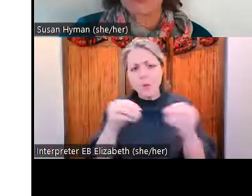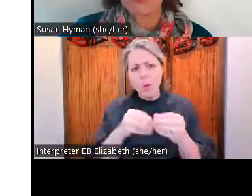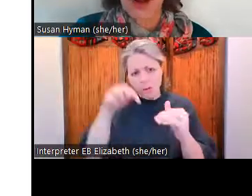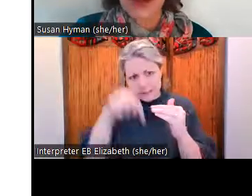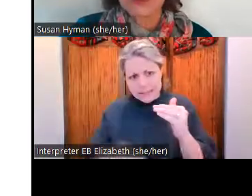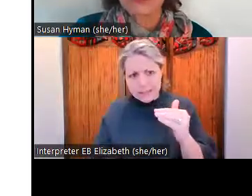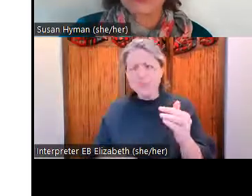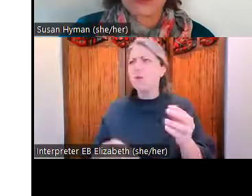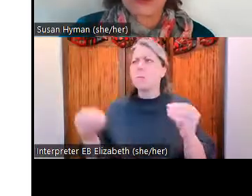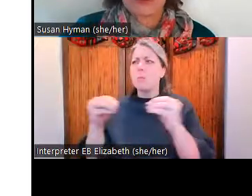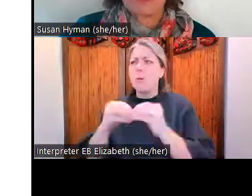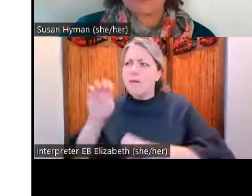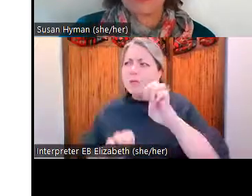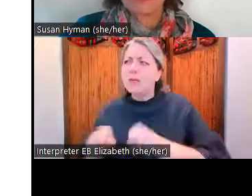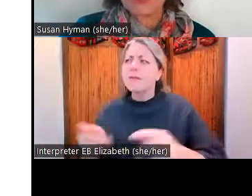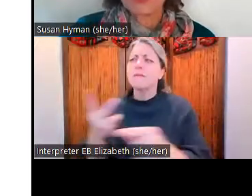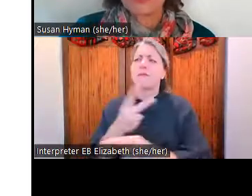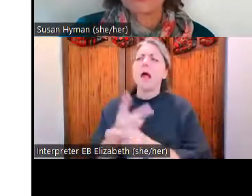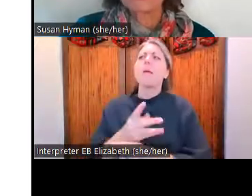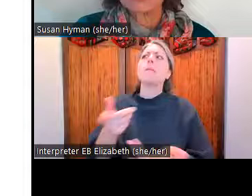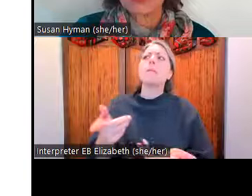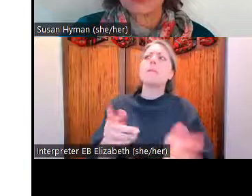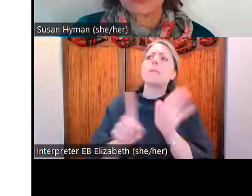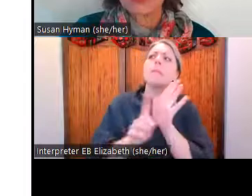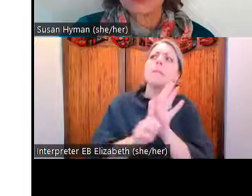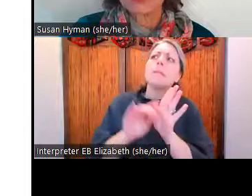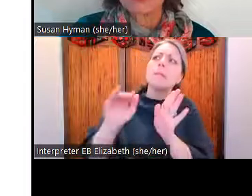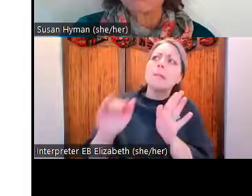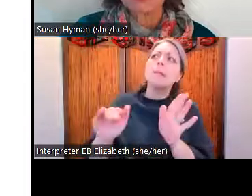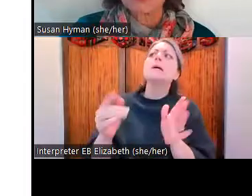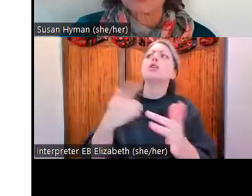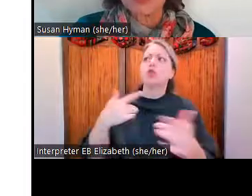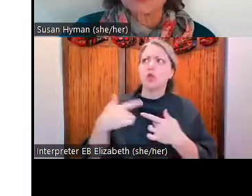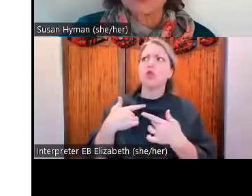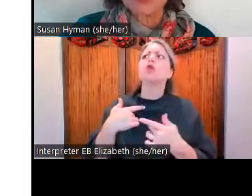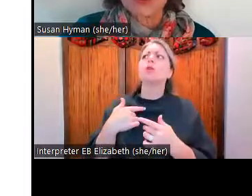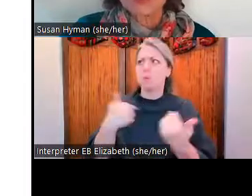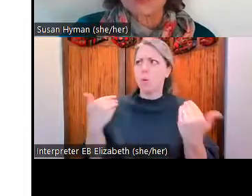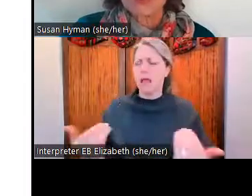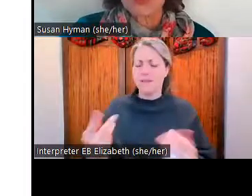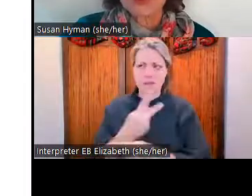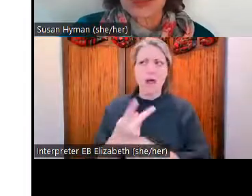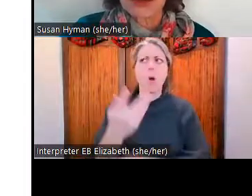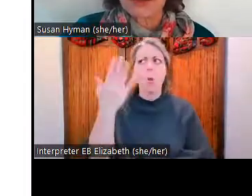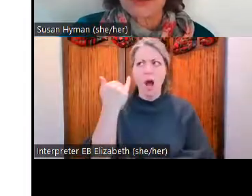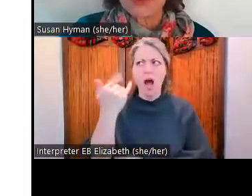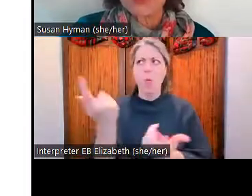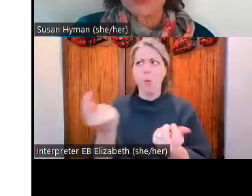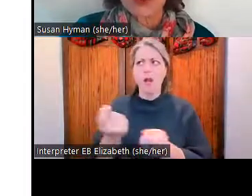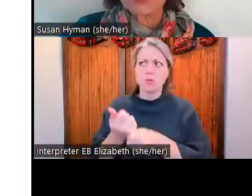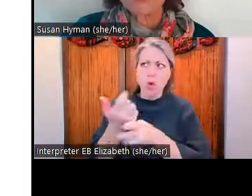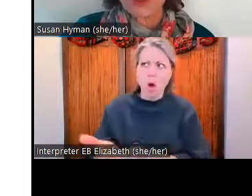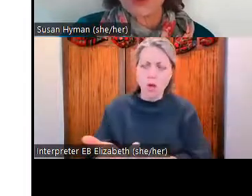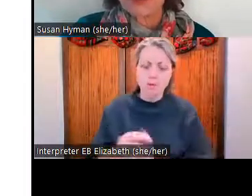out why the parent is seeing these concerns. That depending on the score cutoff,